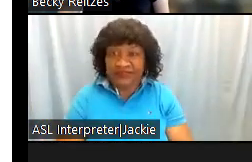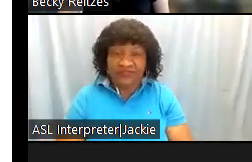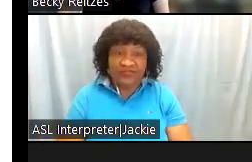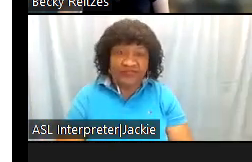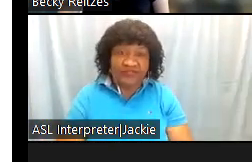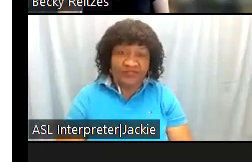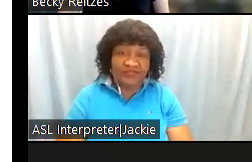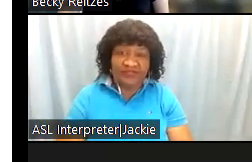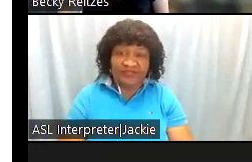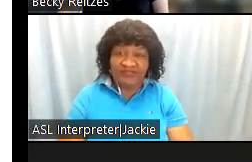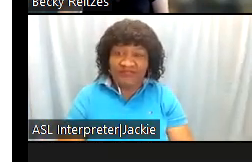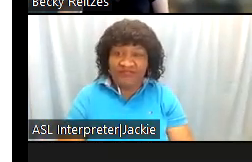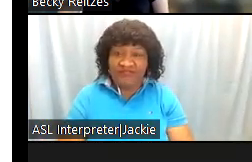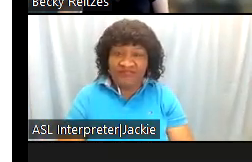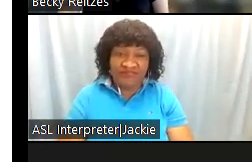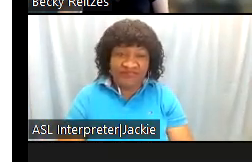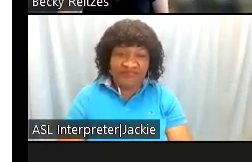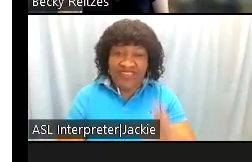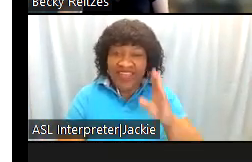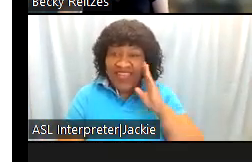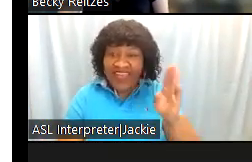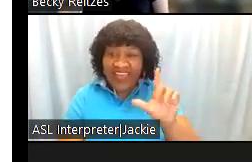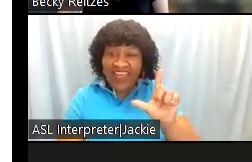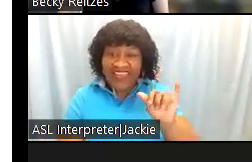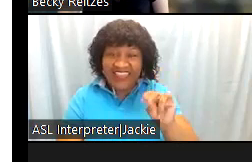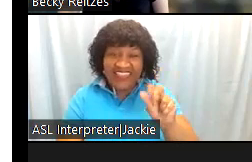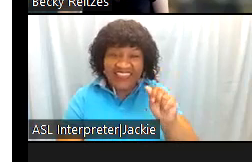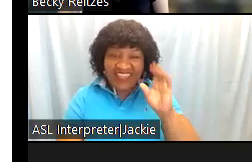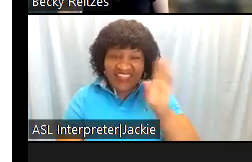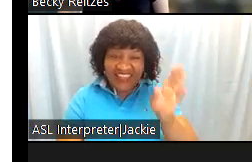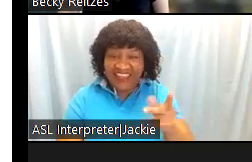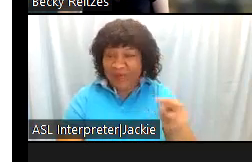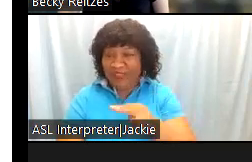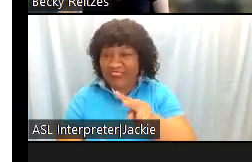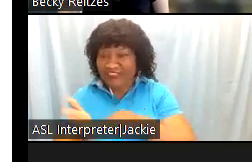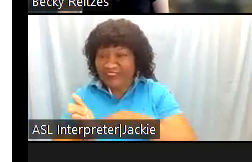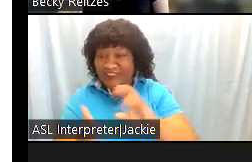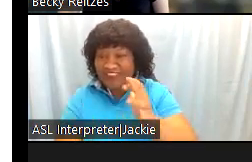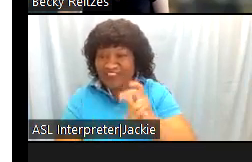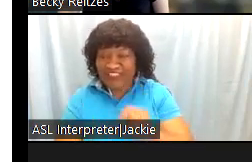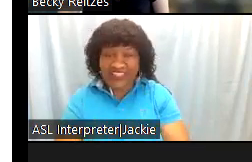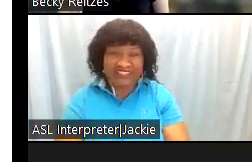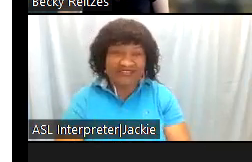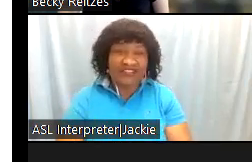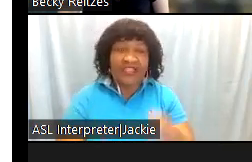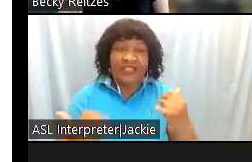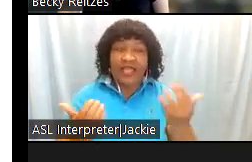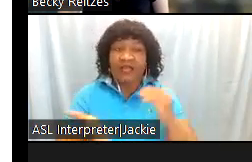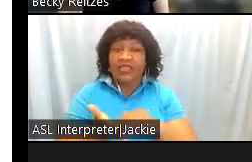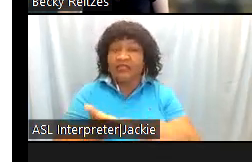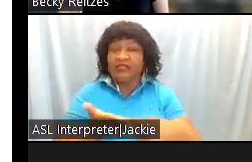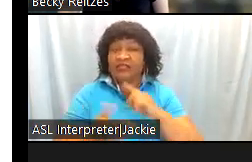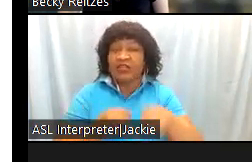Hi, Lena. Sorry, I was looking at the chat. All right, so we did the updated school guidance